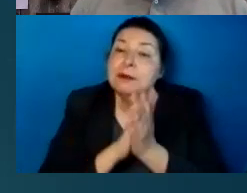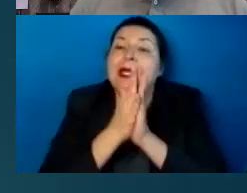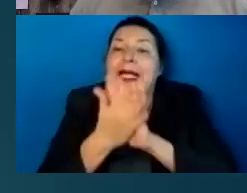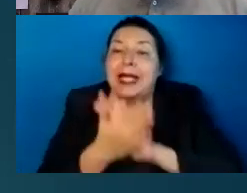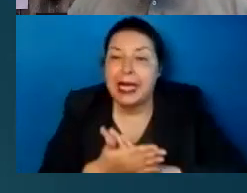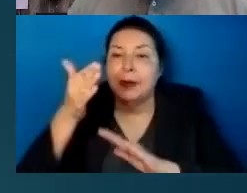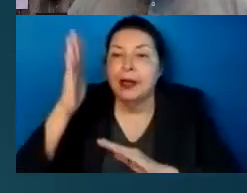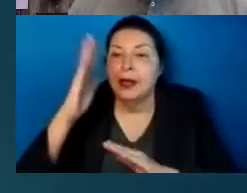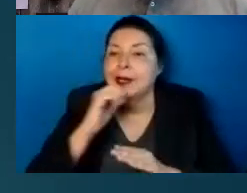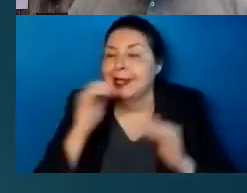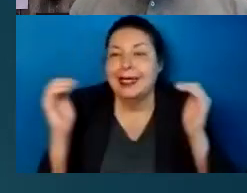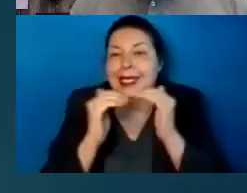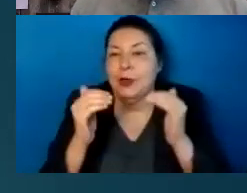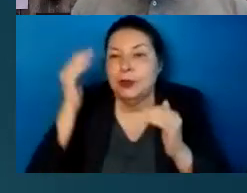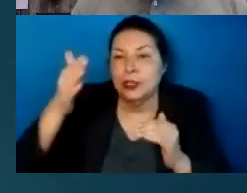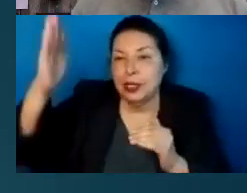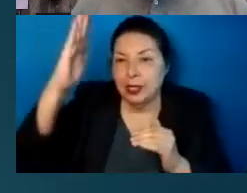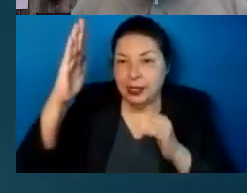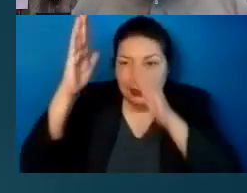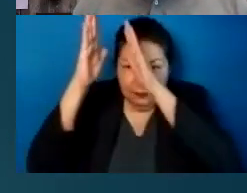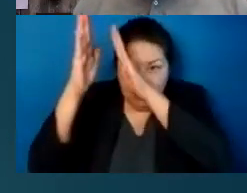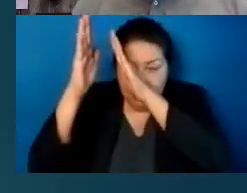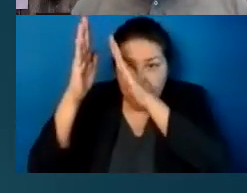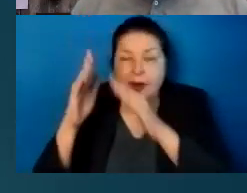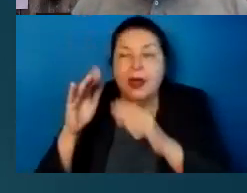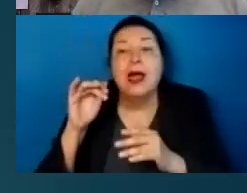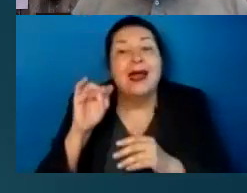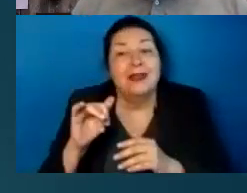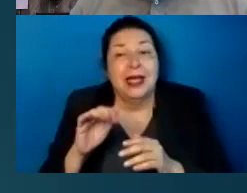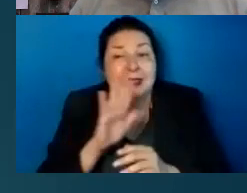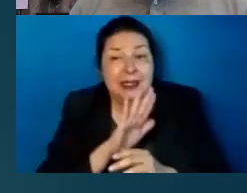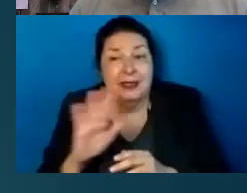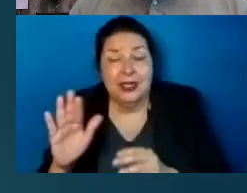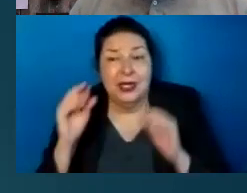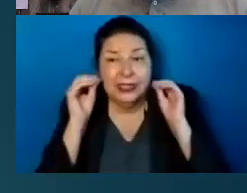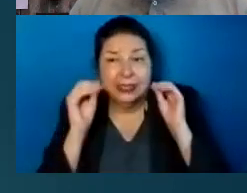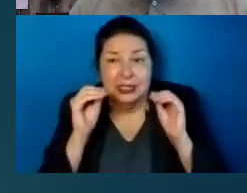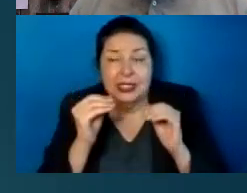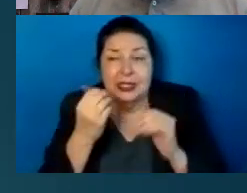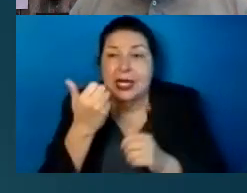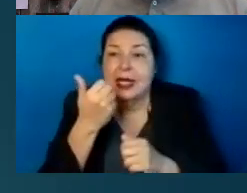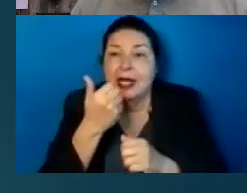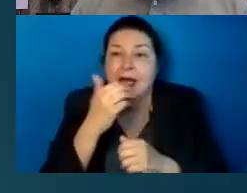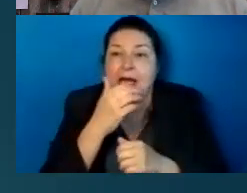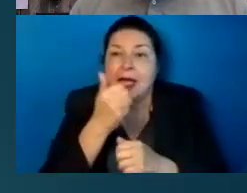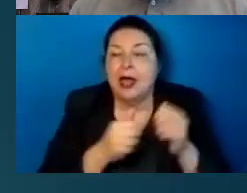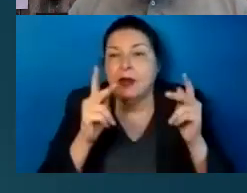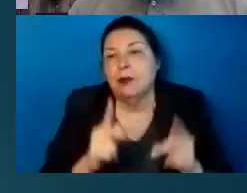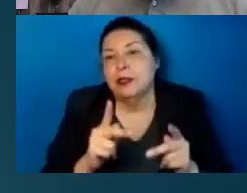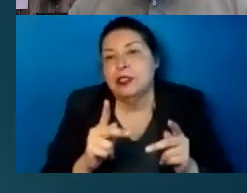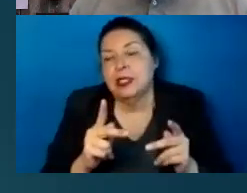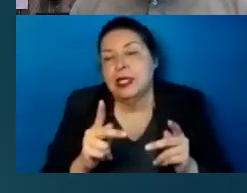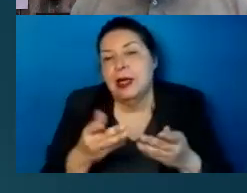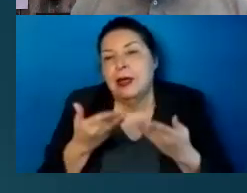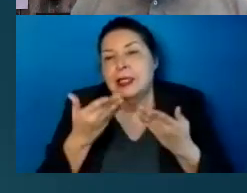And this comes from their teaching that, everyone gets their own planet and becomes a god,